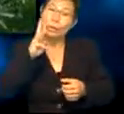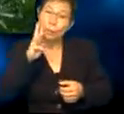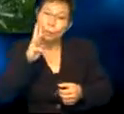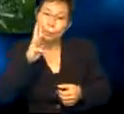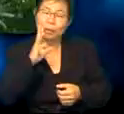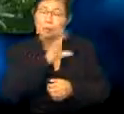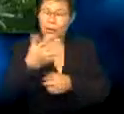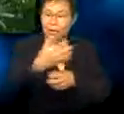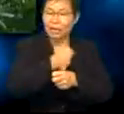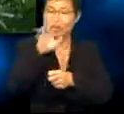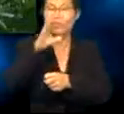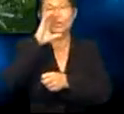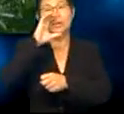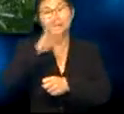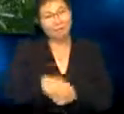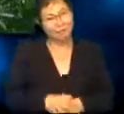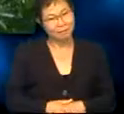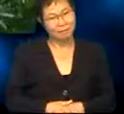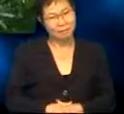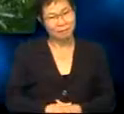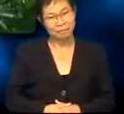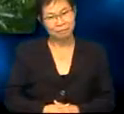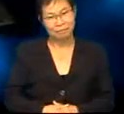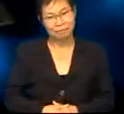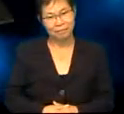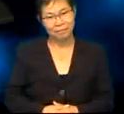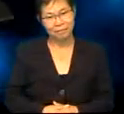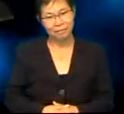liquid. You'll get your drink.